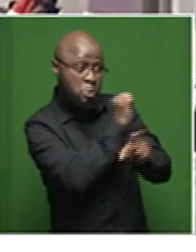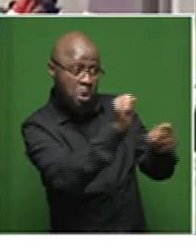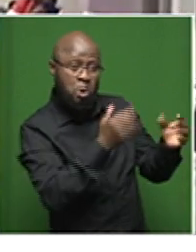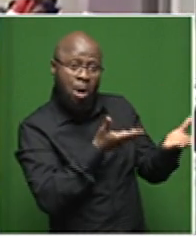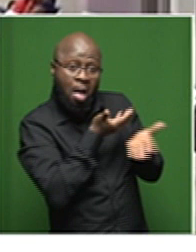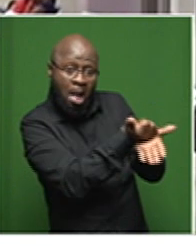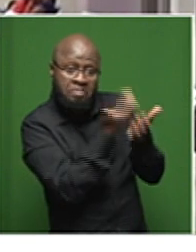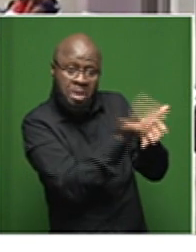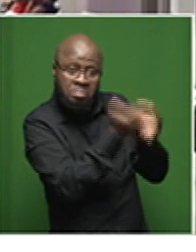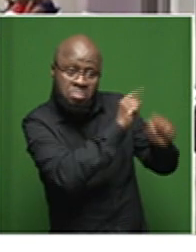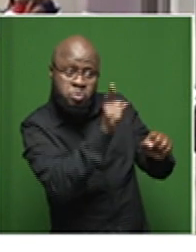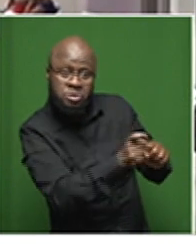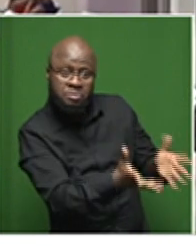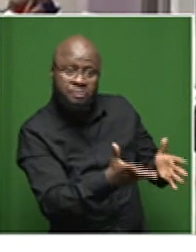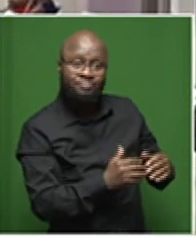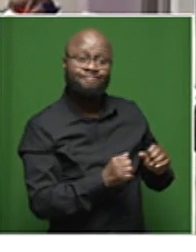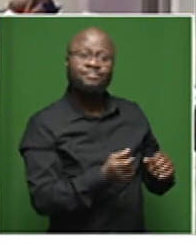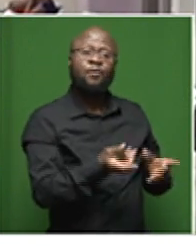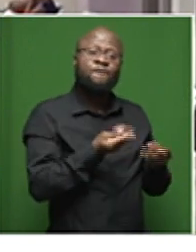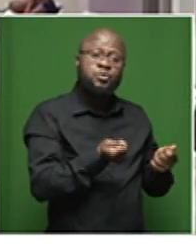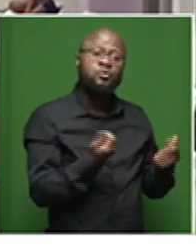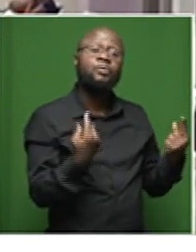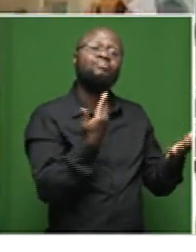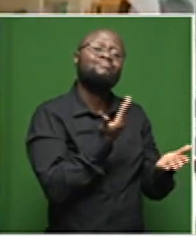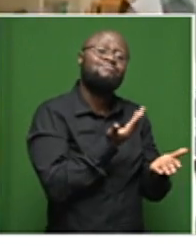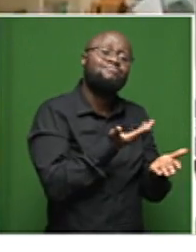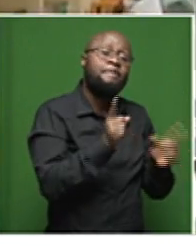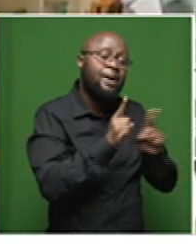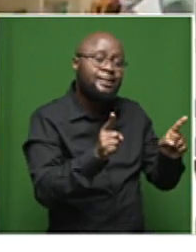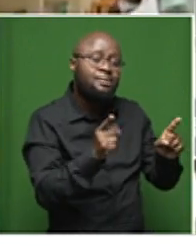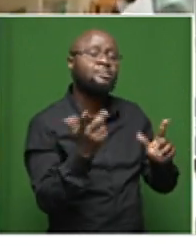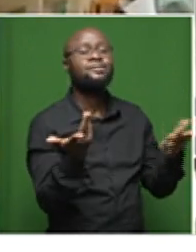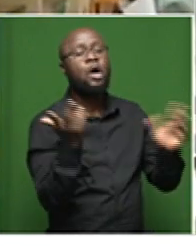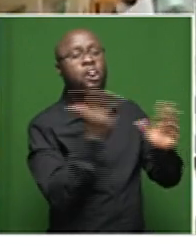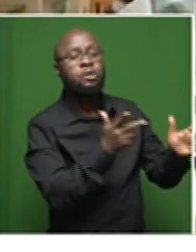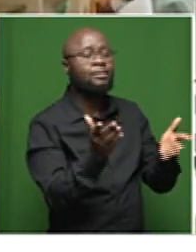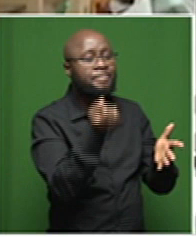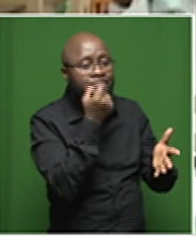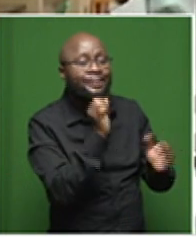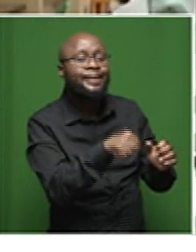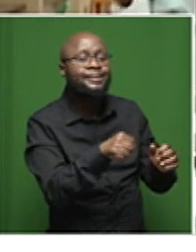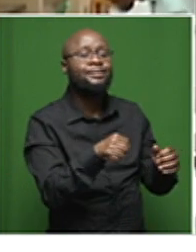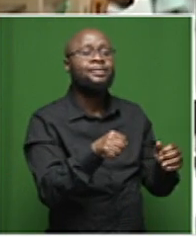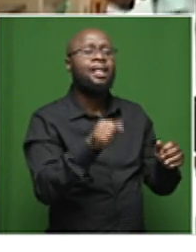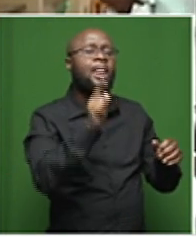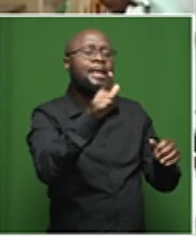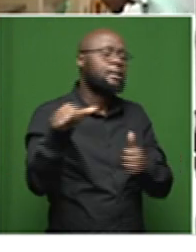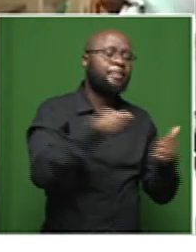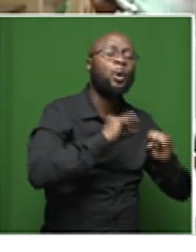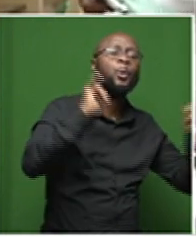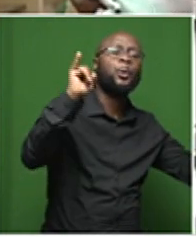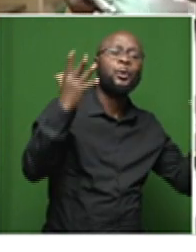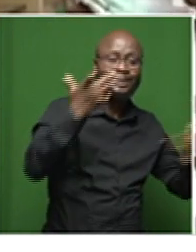are a number of patients that default and they come back to hospital being worse. But most of our patients are